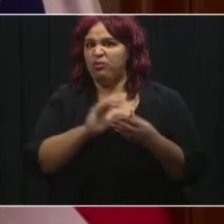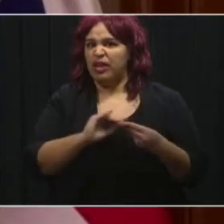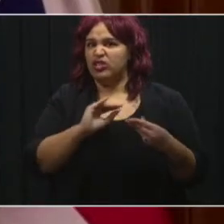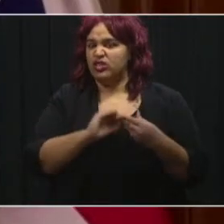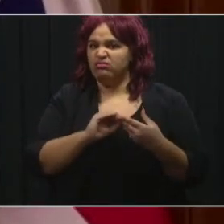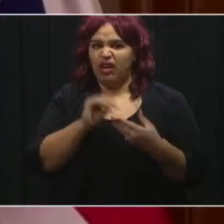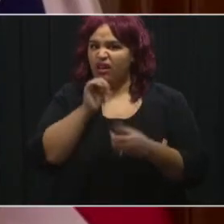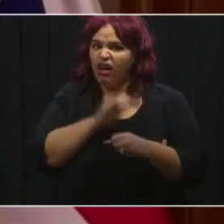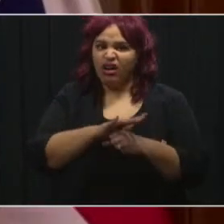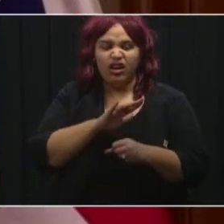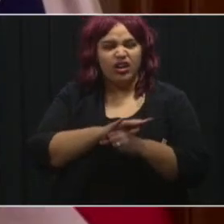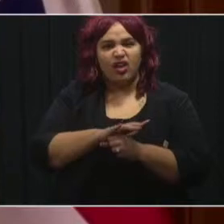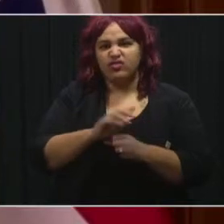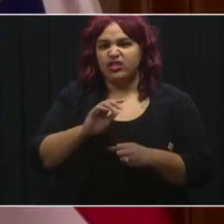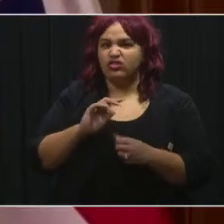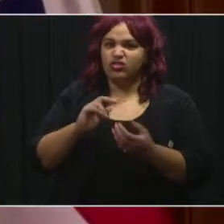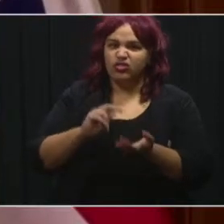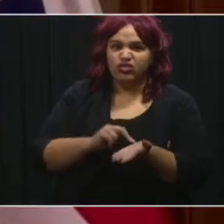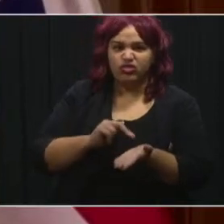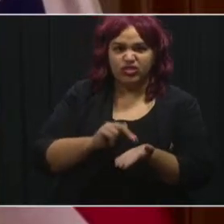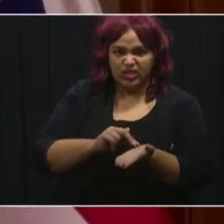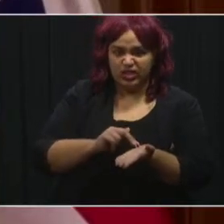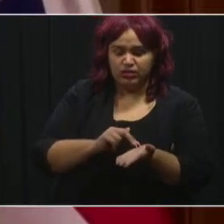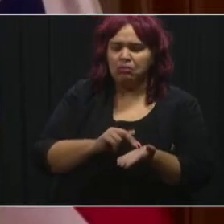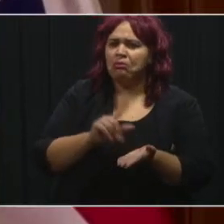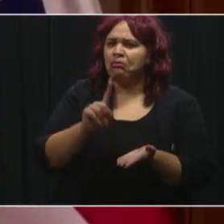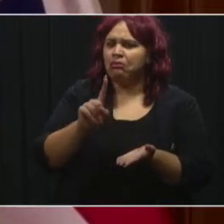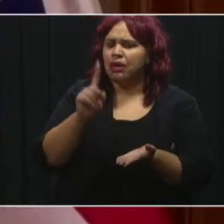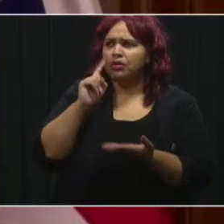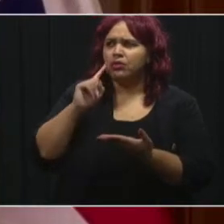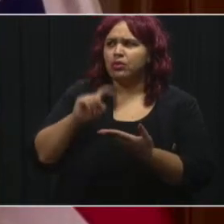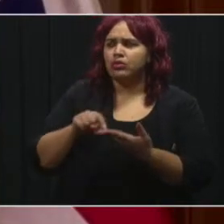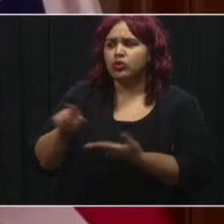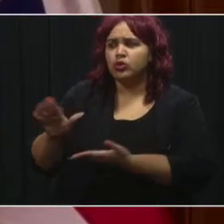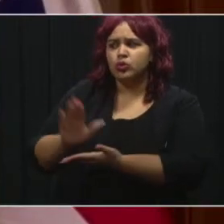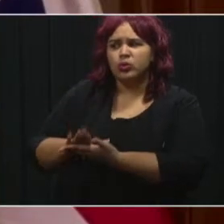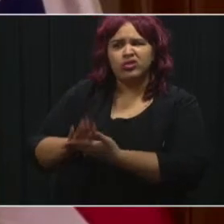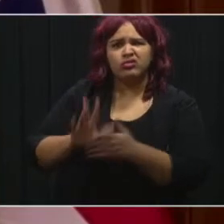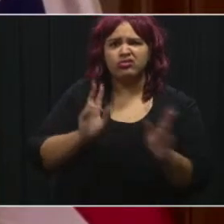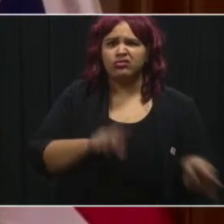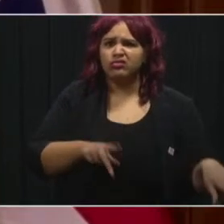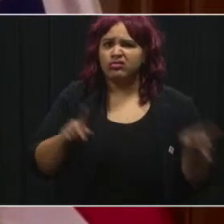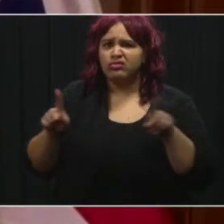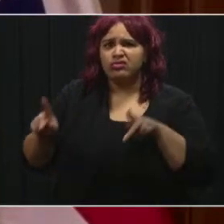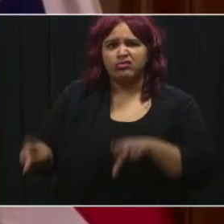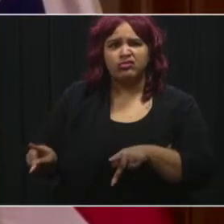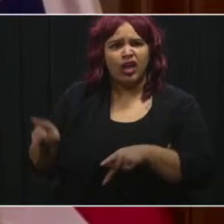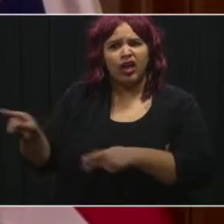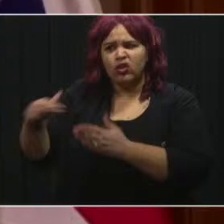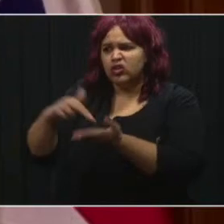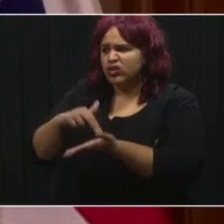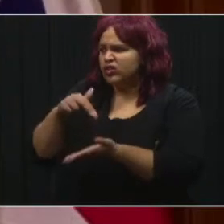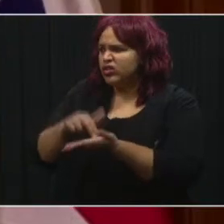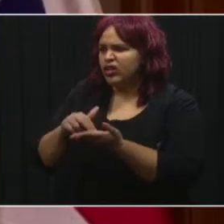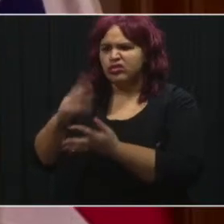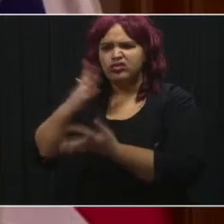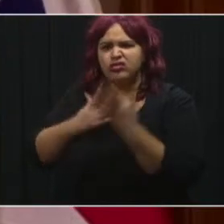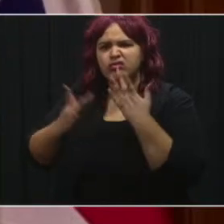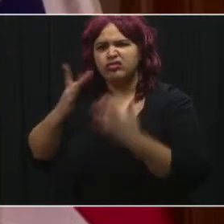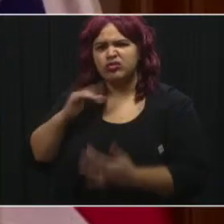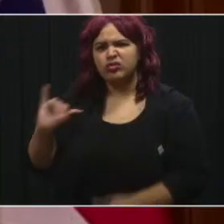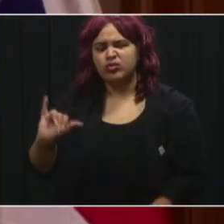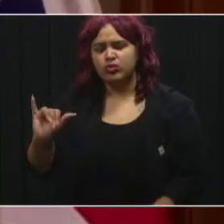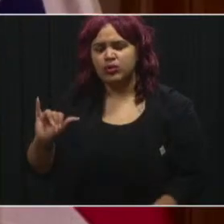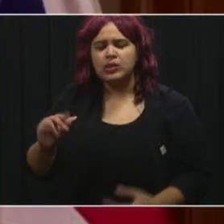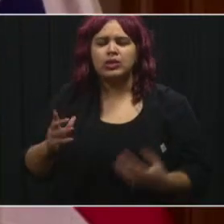school nurses. And we know that this is not going away anytime soon. So what are you doing to try to